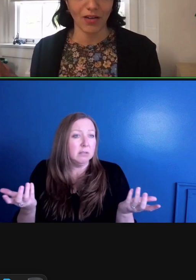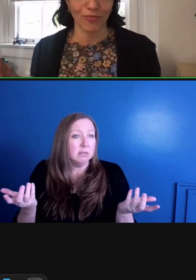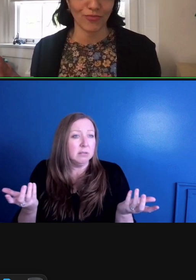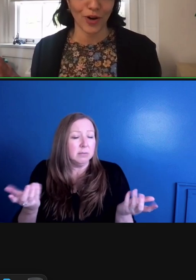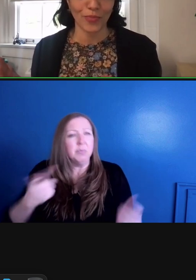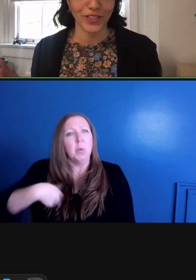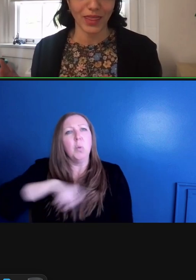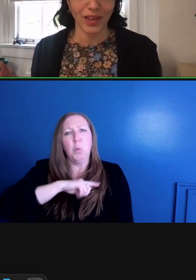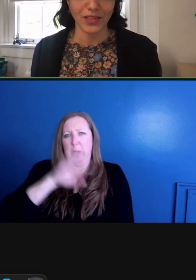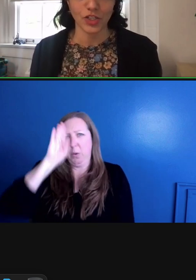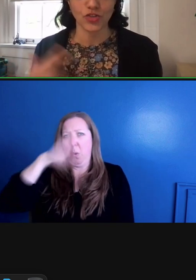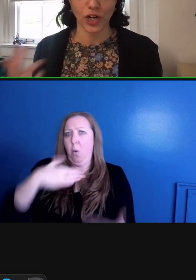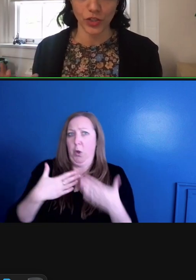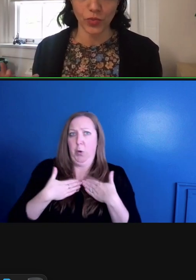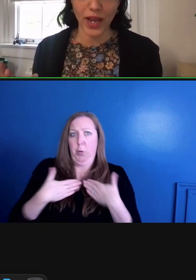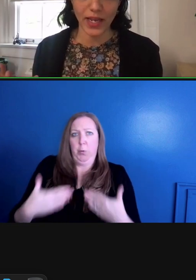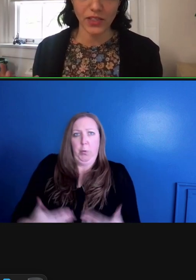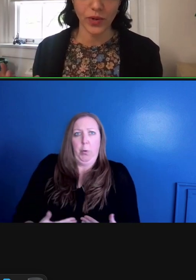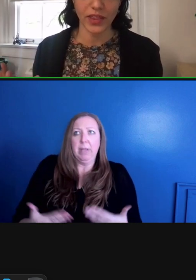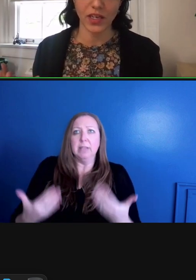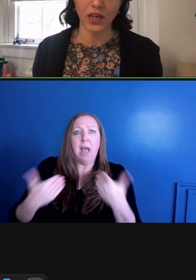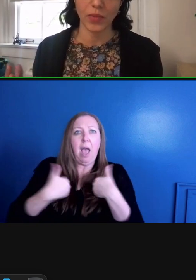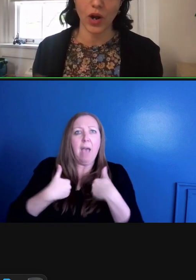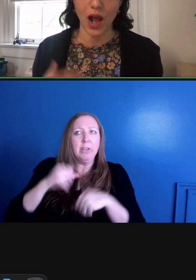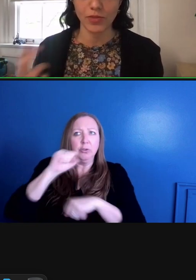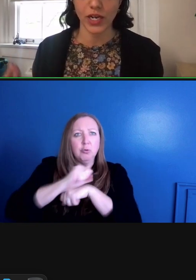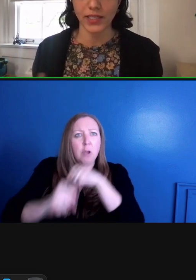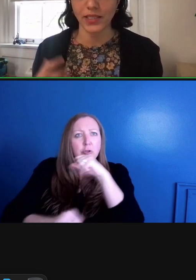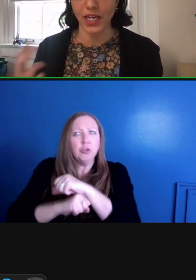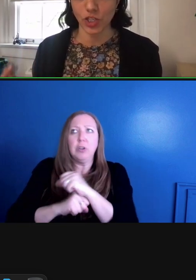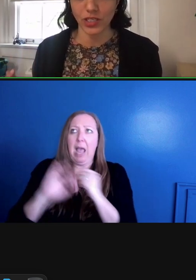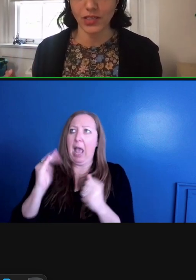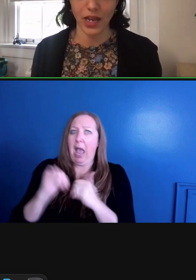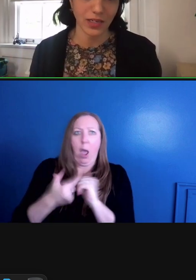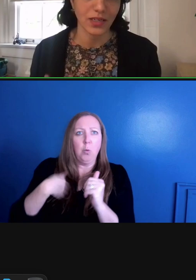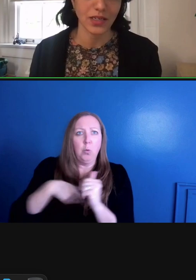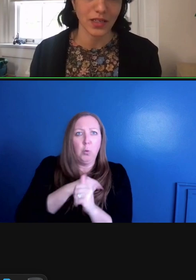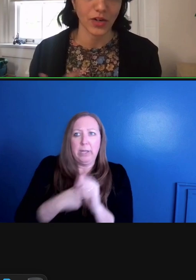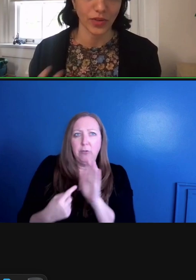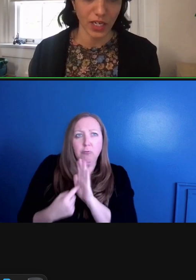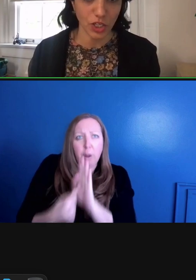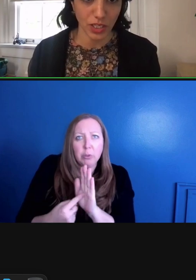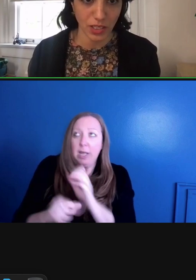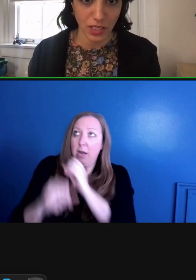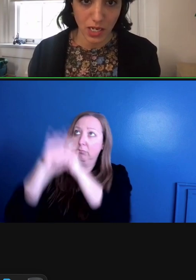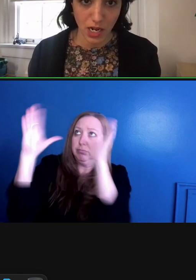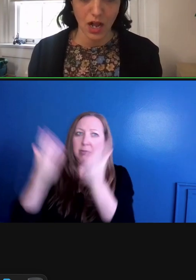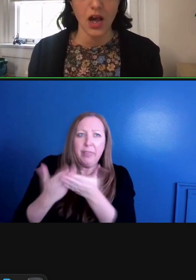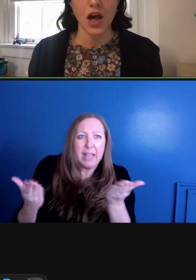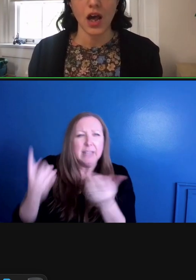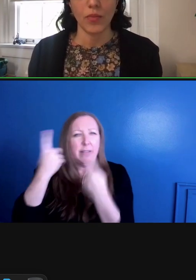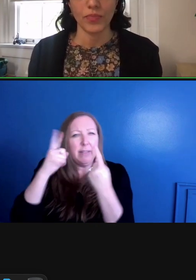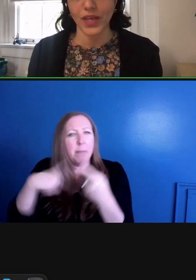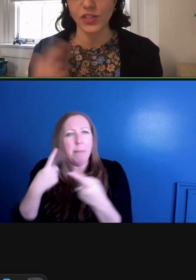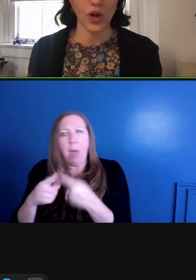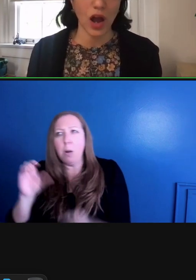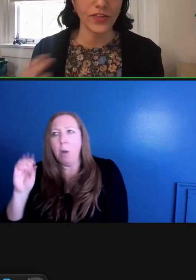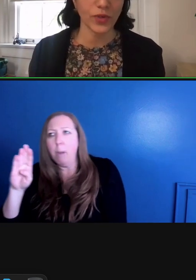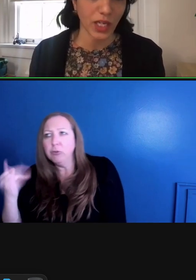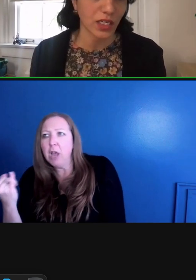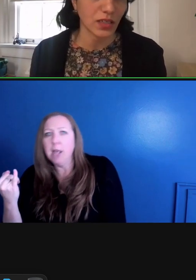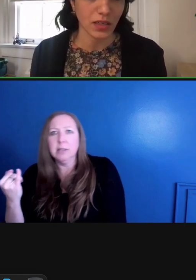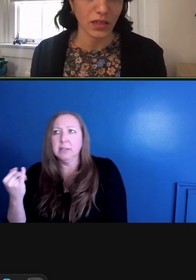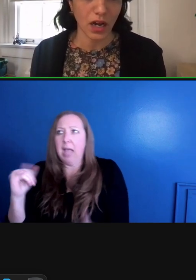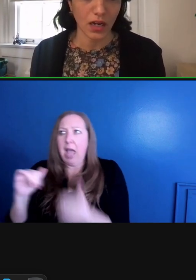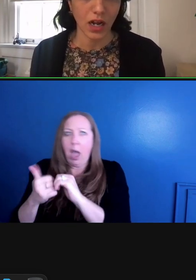humans represent things in structured ways, right? Thinking about objects, agents, entities, and their relations. And these are